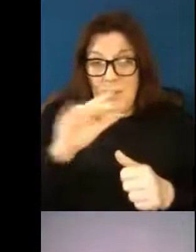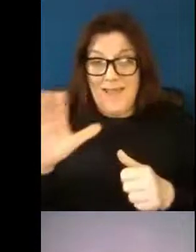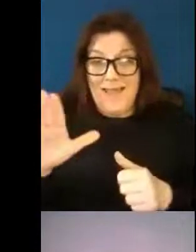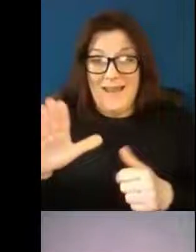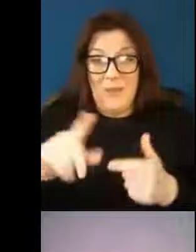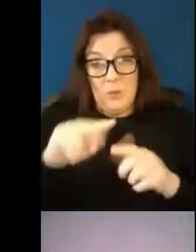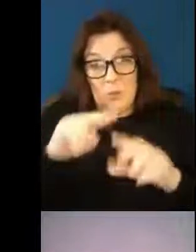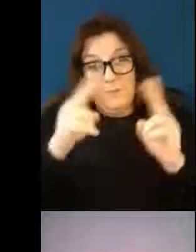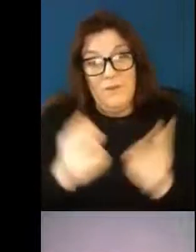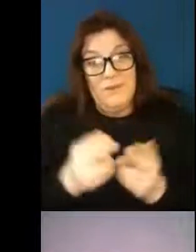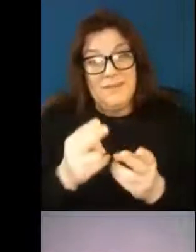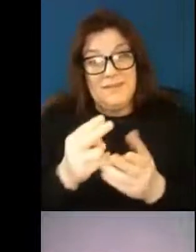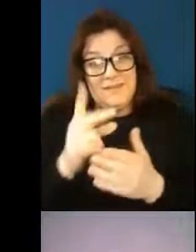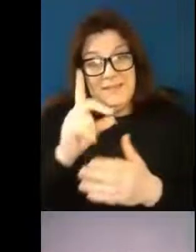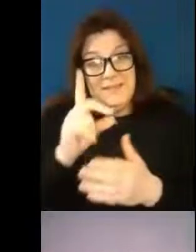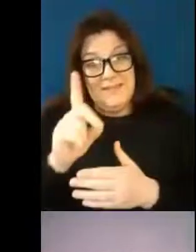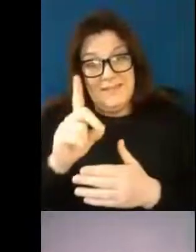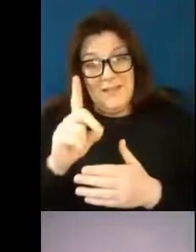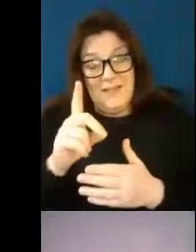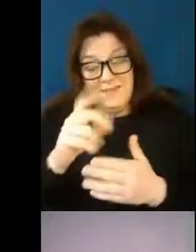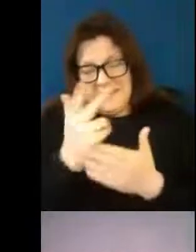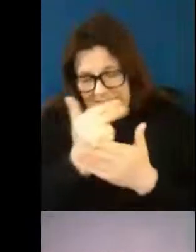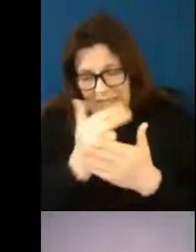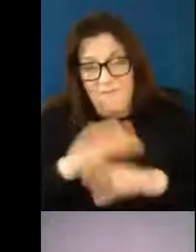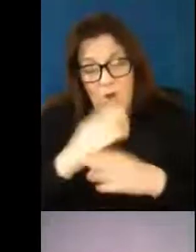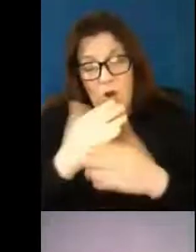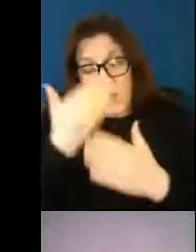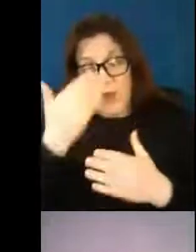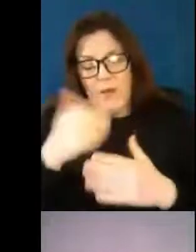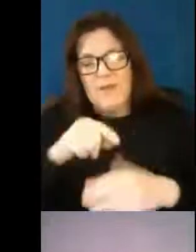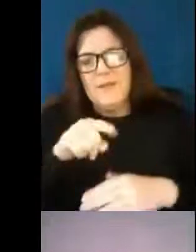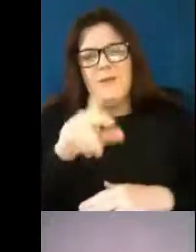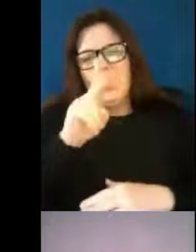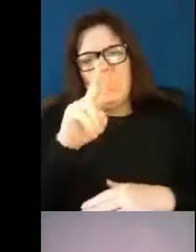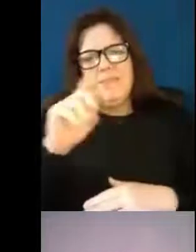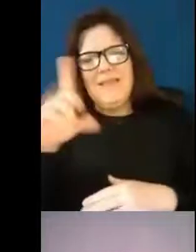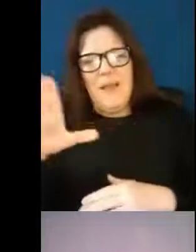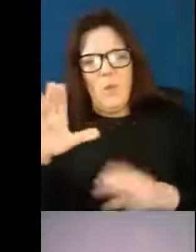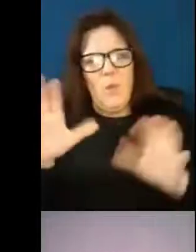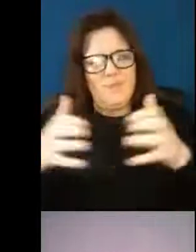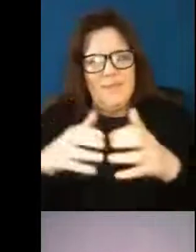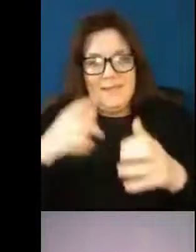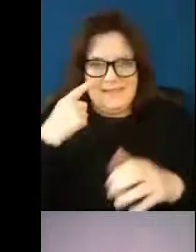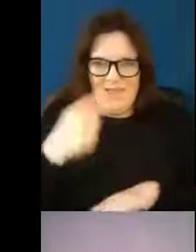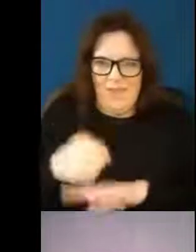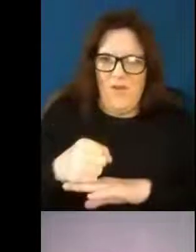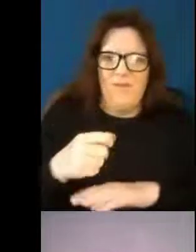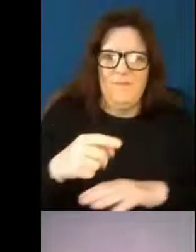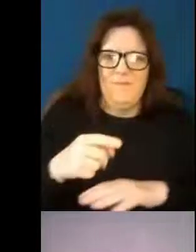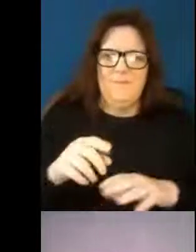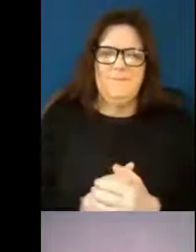Universal Design for Learning website, which features there just at the end of the